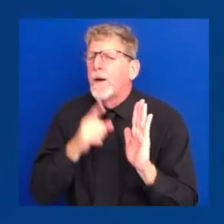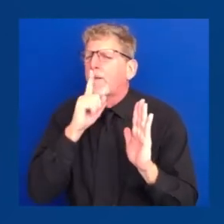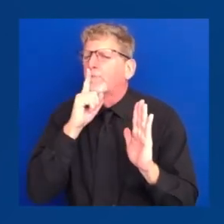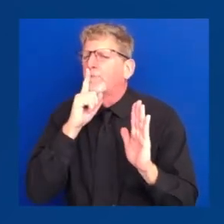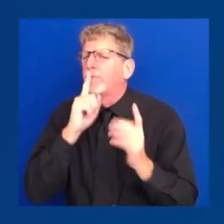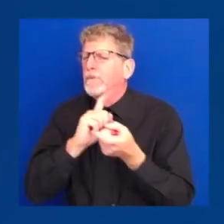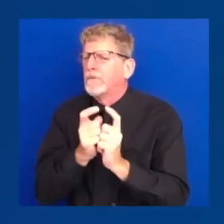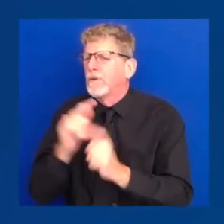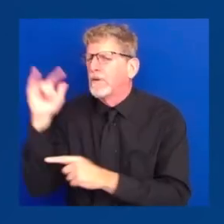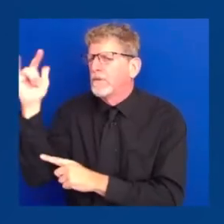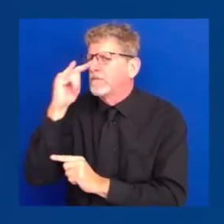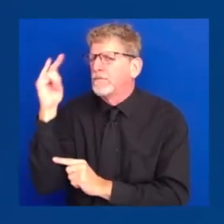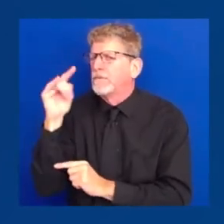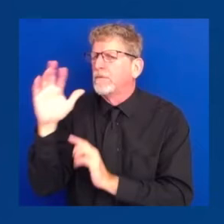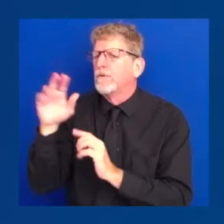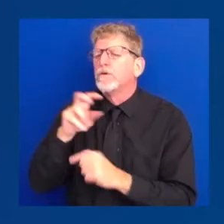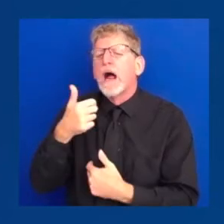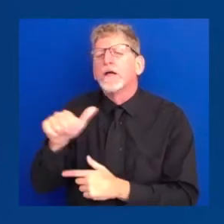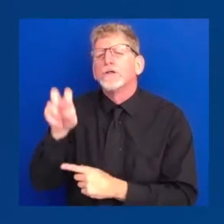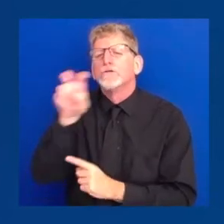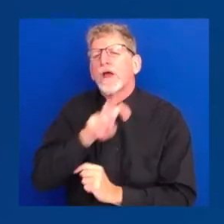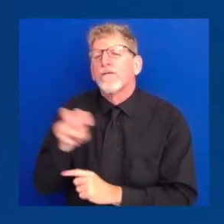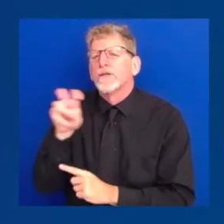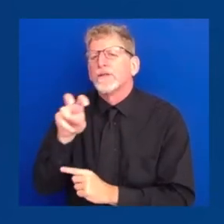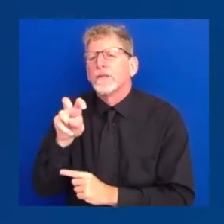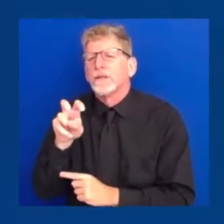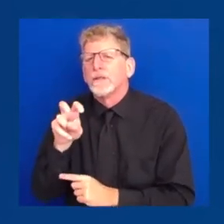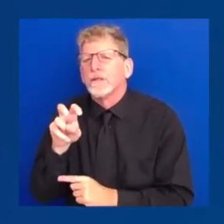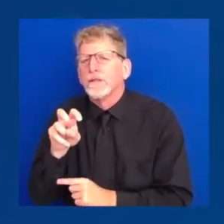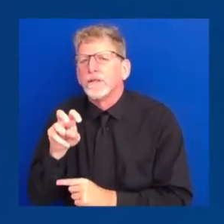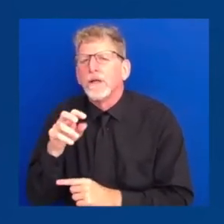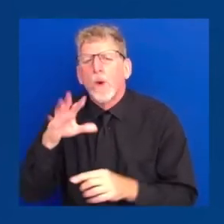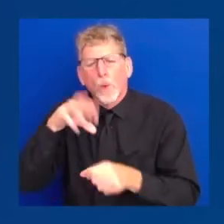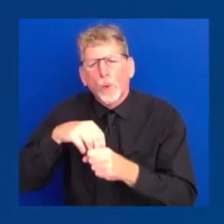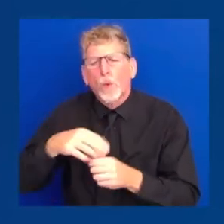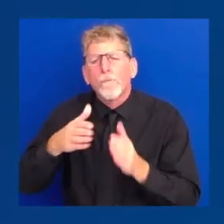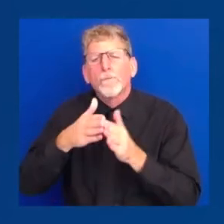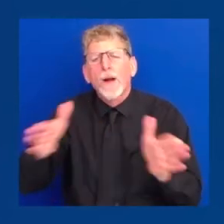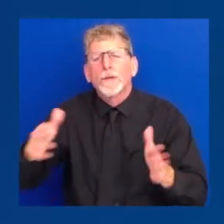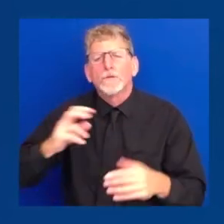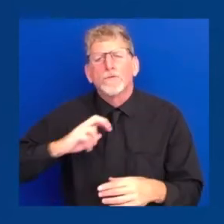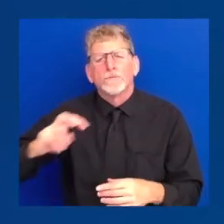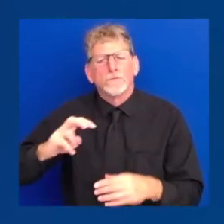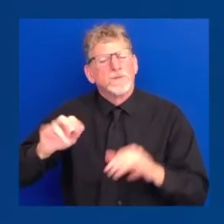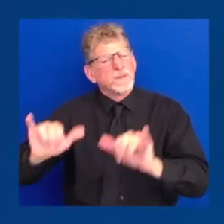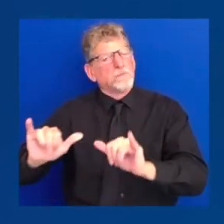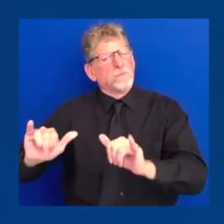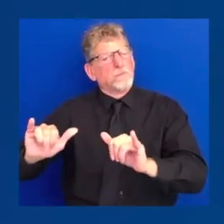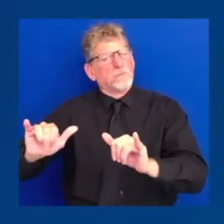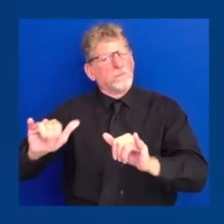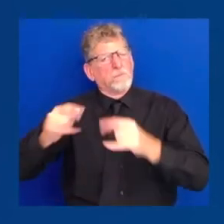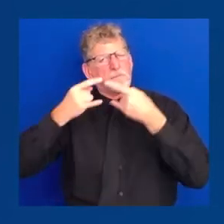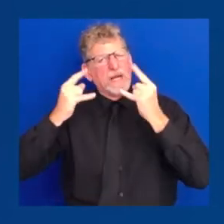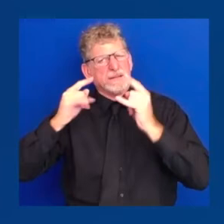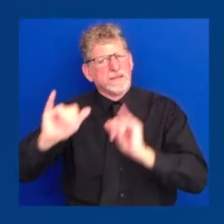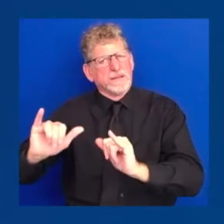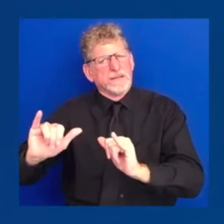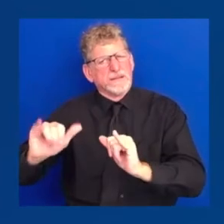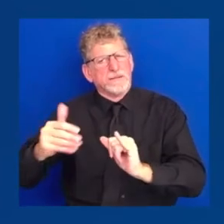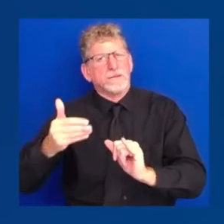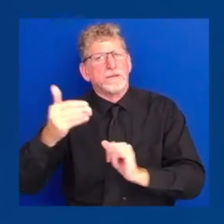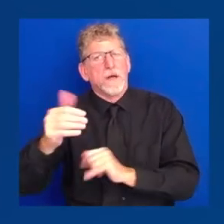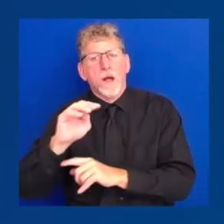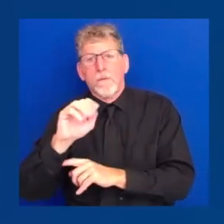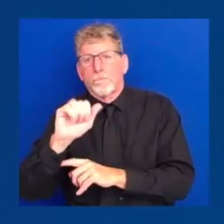on public transportation. Those requirements are currently in place through March 18th, and they'll continue to be